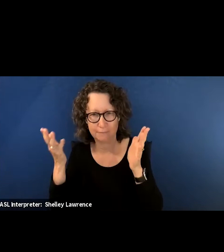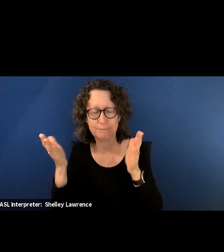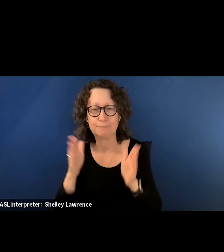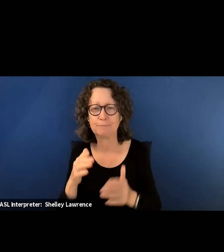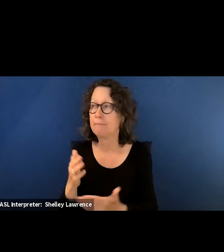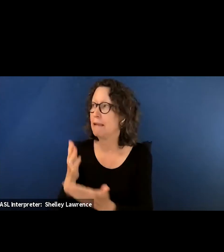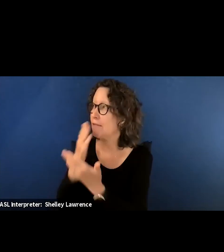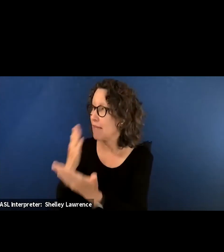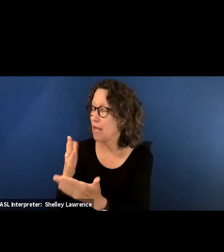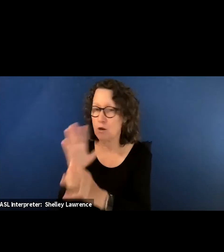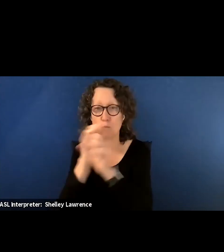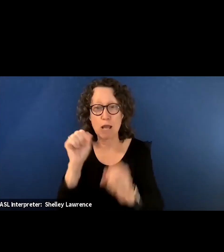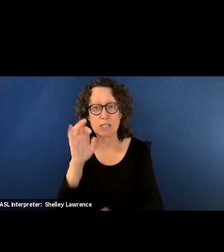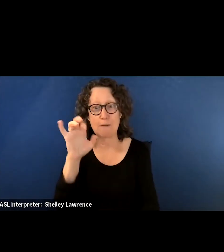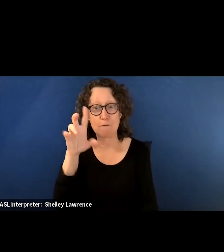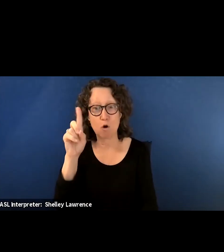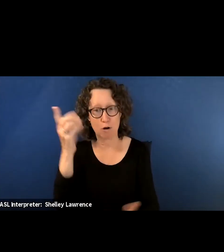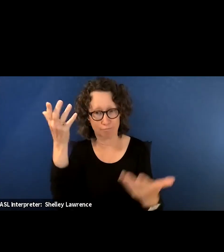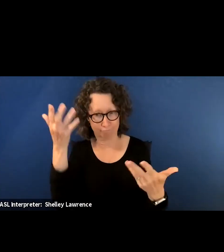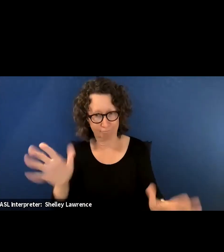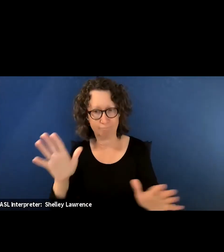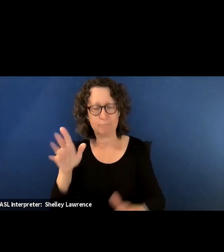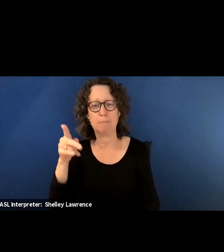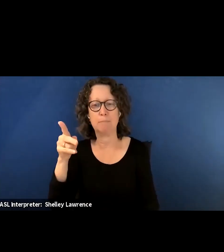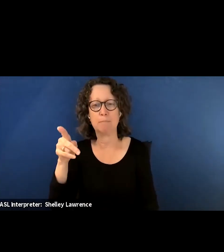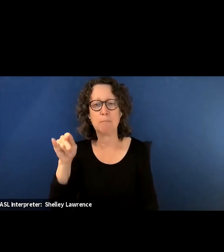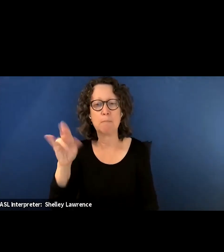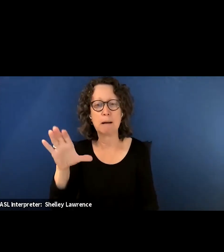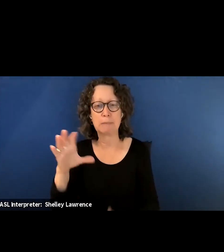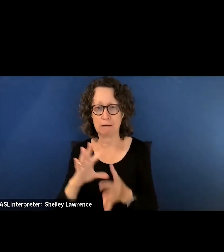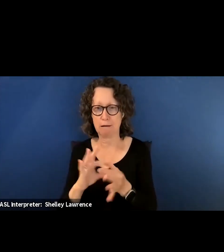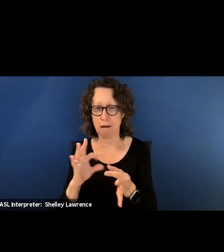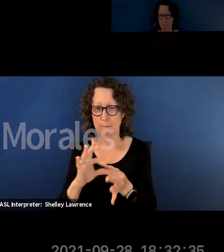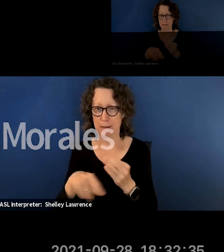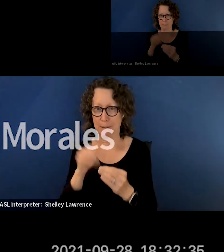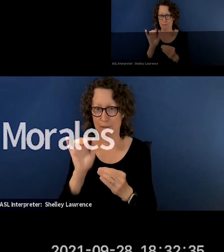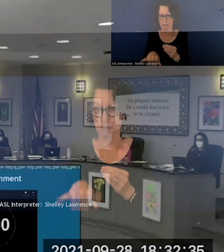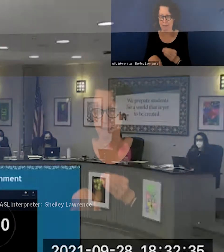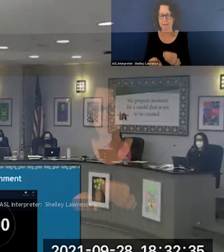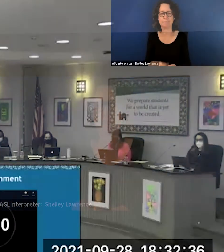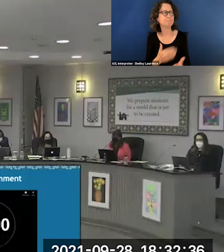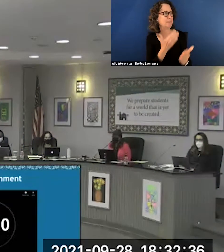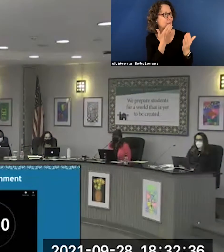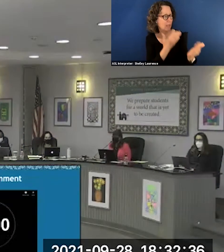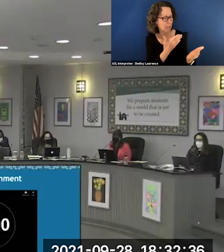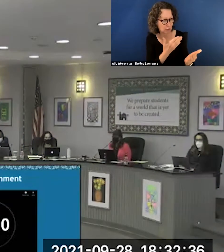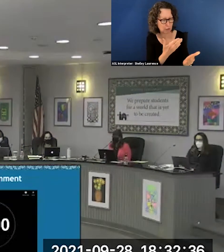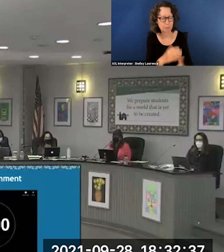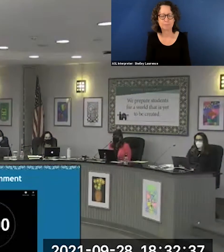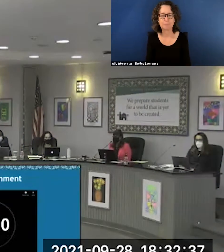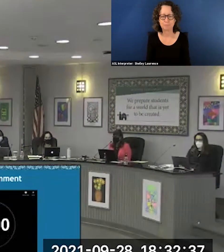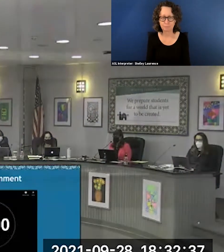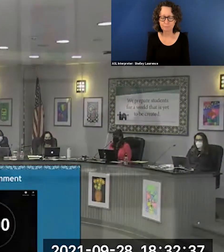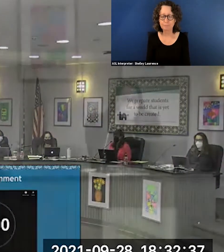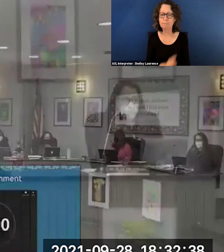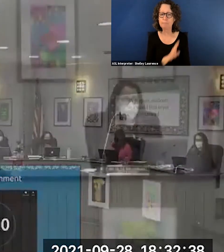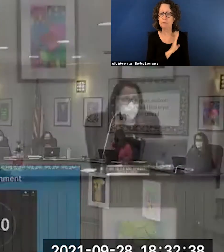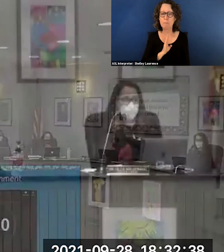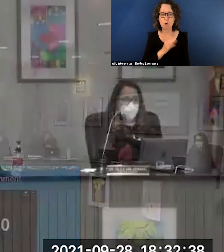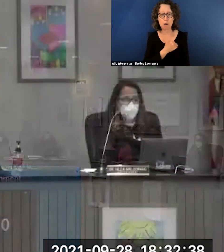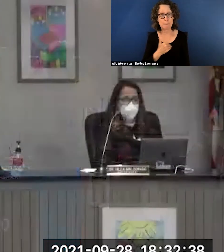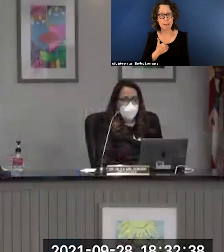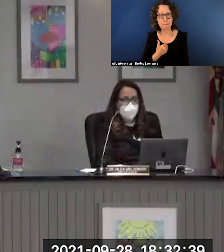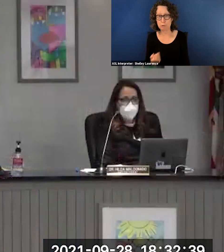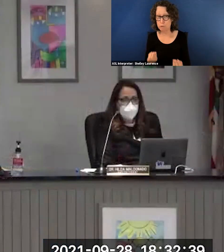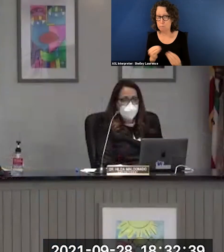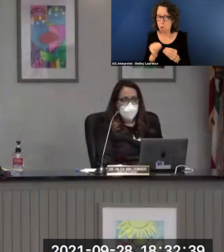Thank you. President Ford, that concludes public comment on this item. Thank you very much, Ms. Morales. Board members, do you have any